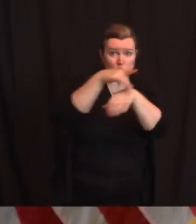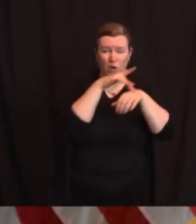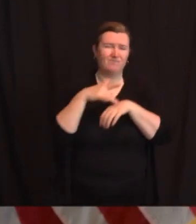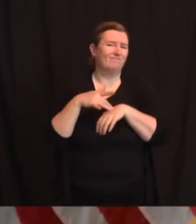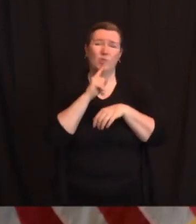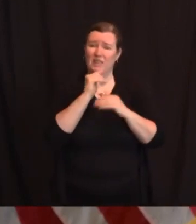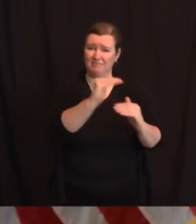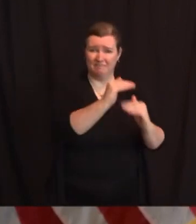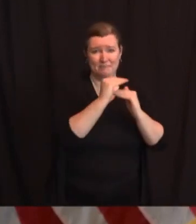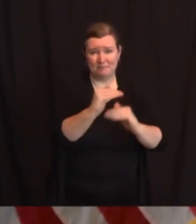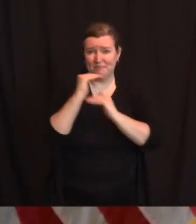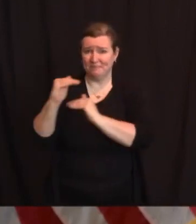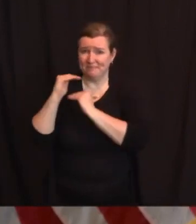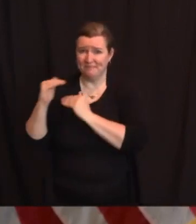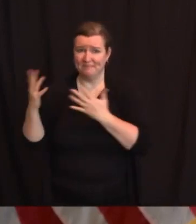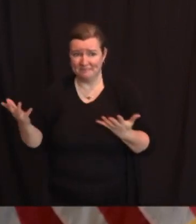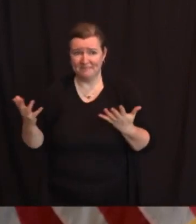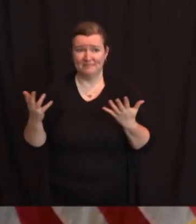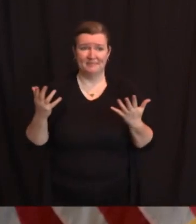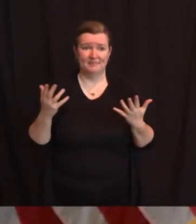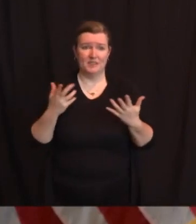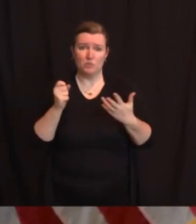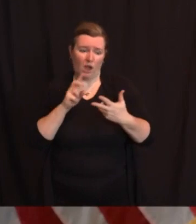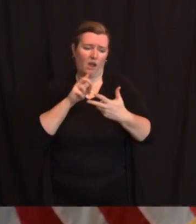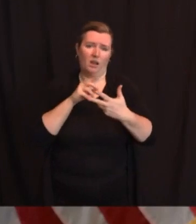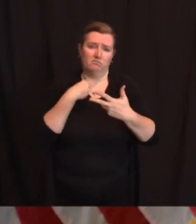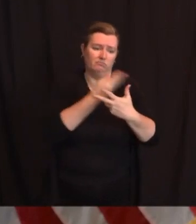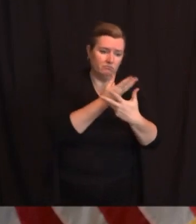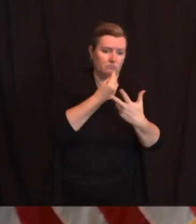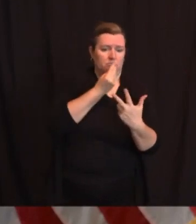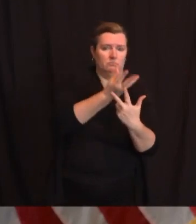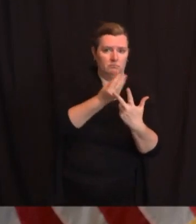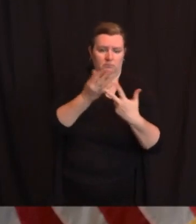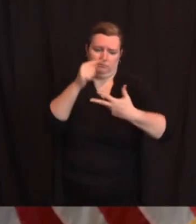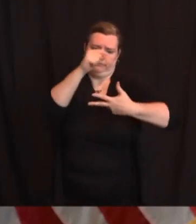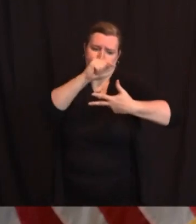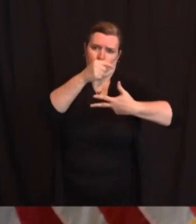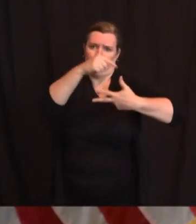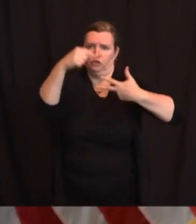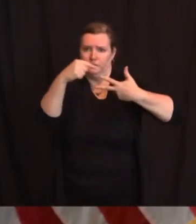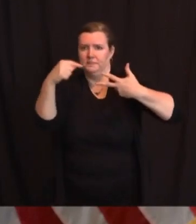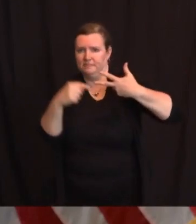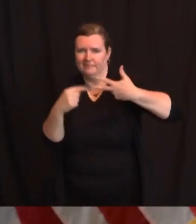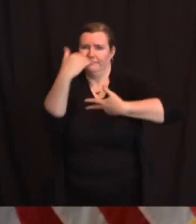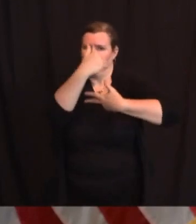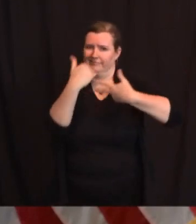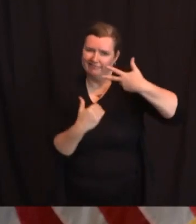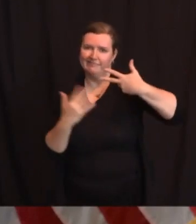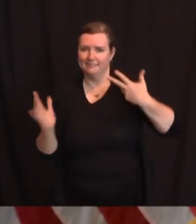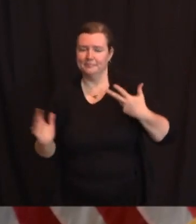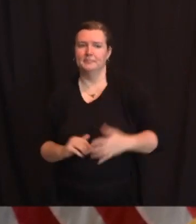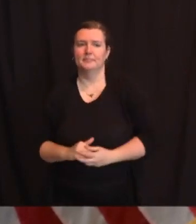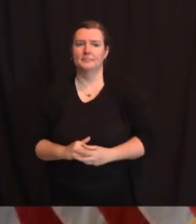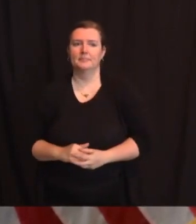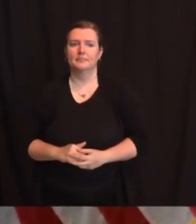the order of priorities I think that we all feel pretty strongly about, and that makes sense. So thank you. Dave, coming down to